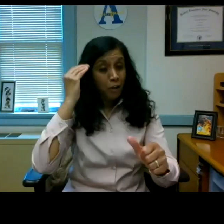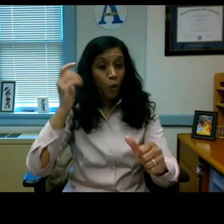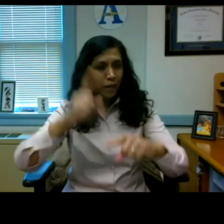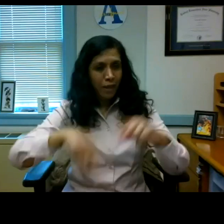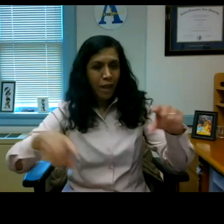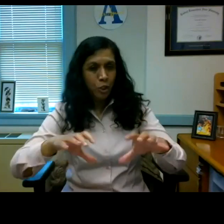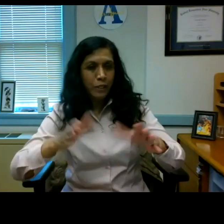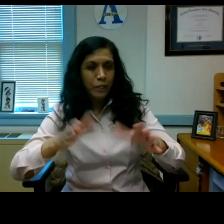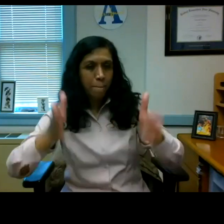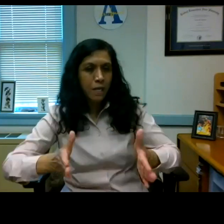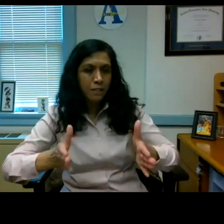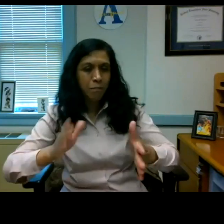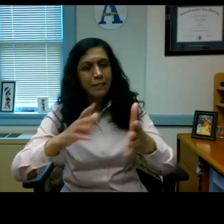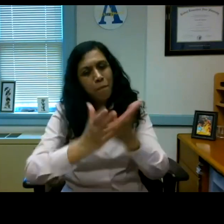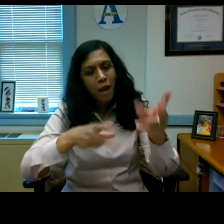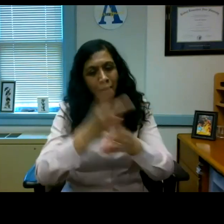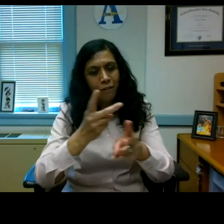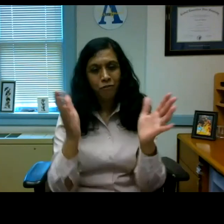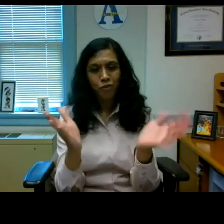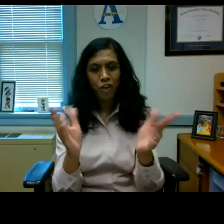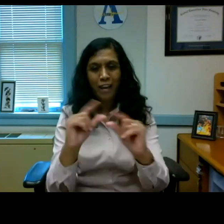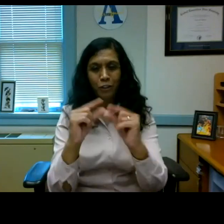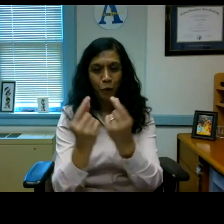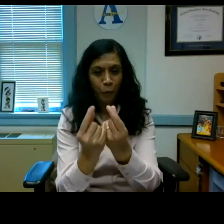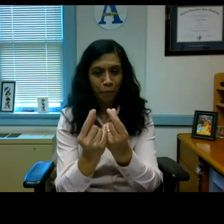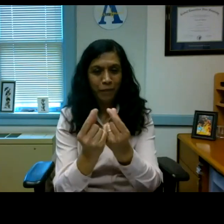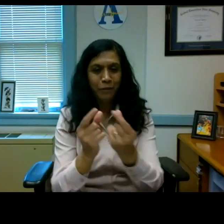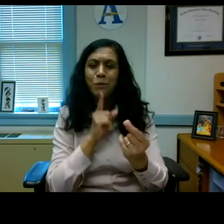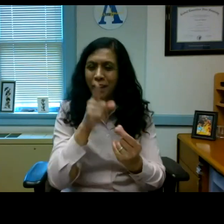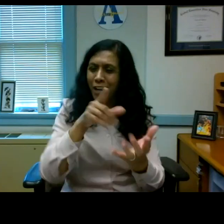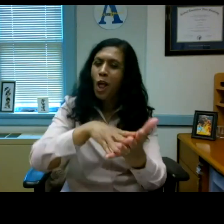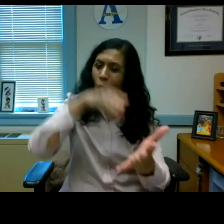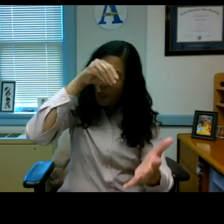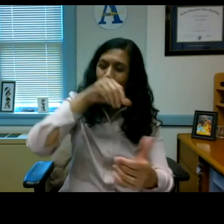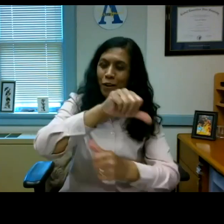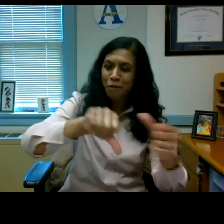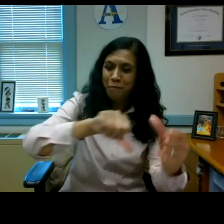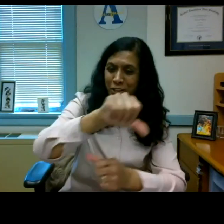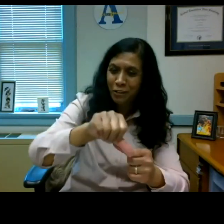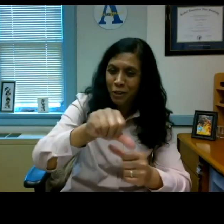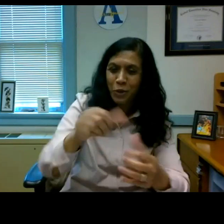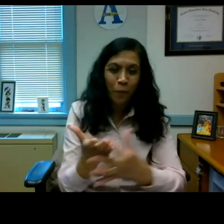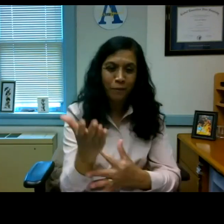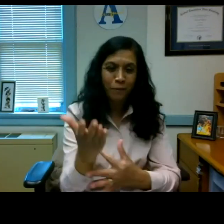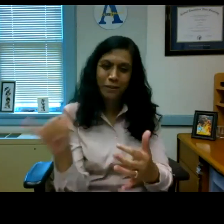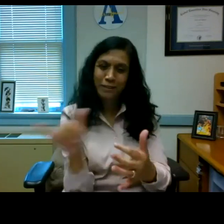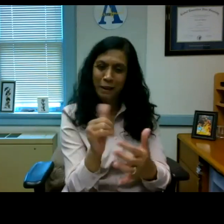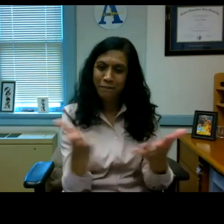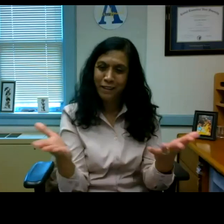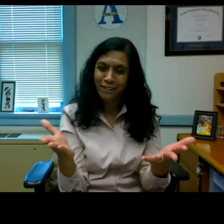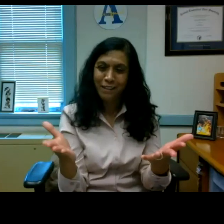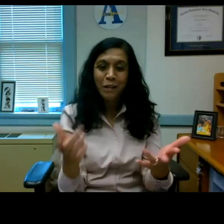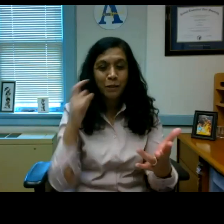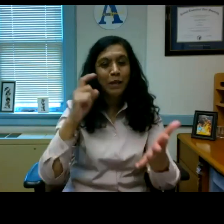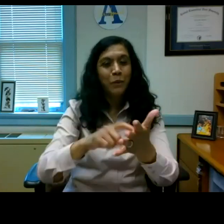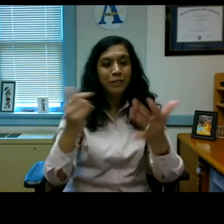other. I know that we can't do it in person, but maybe a chat group where we can really learn from each